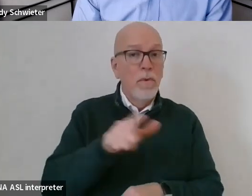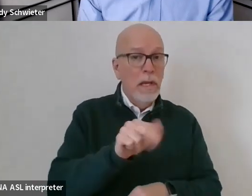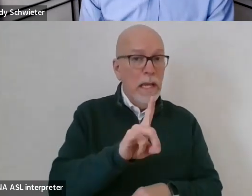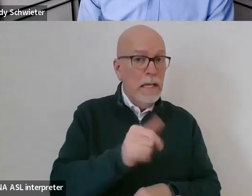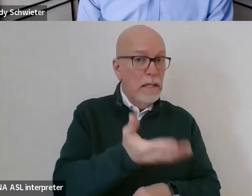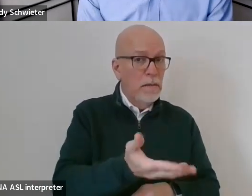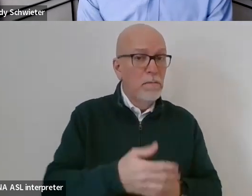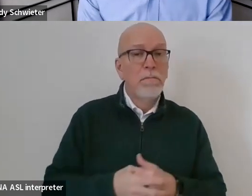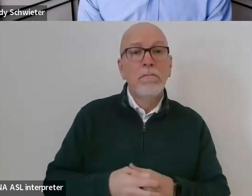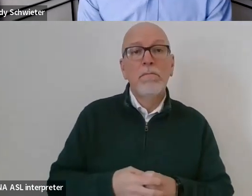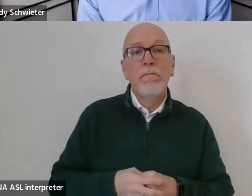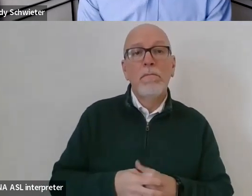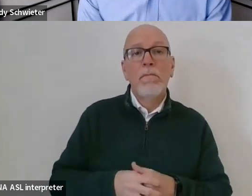Andy.